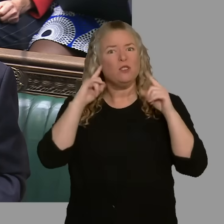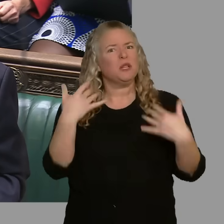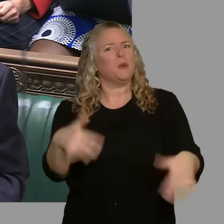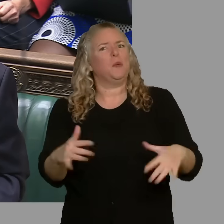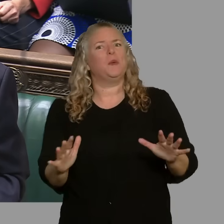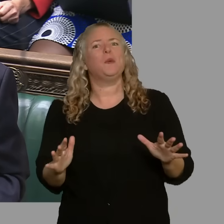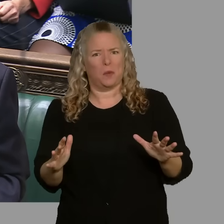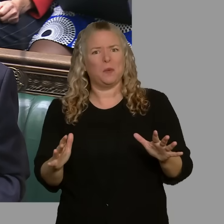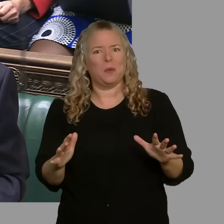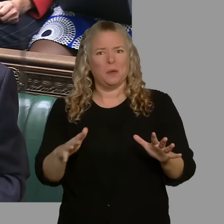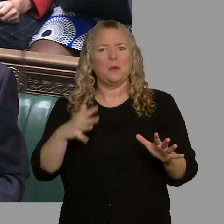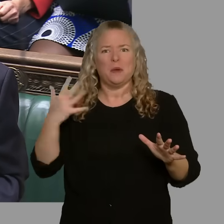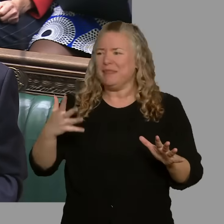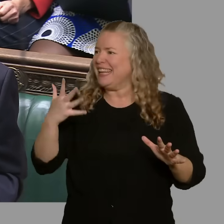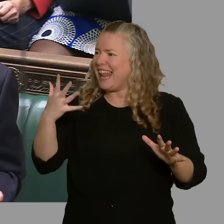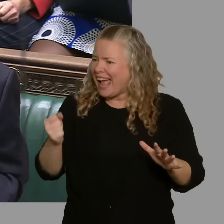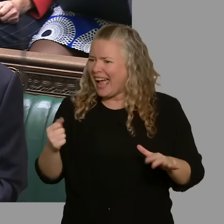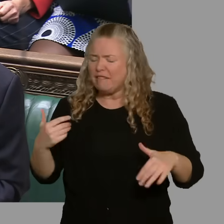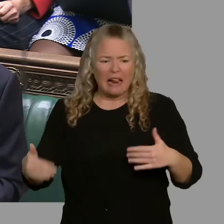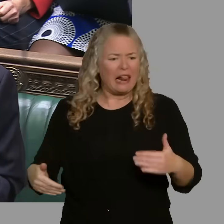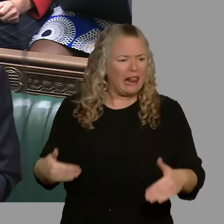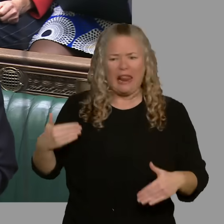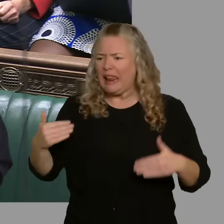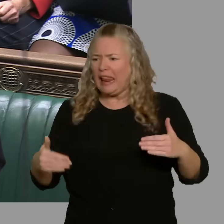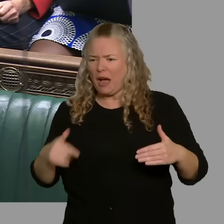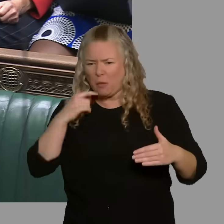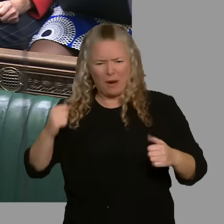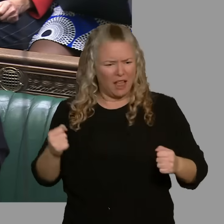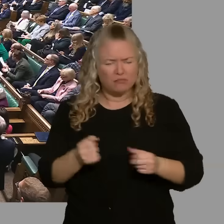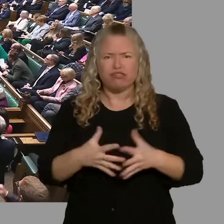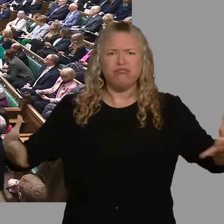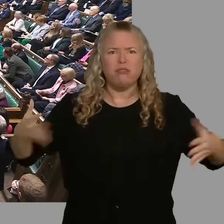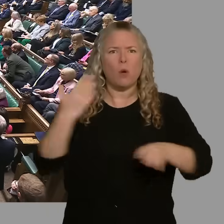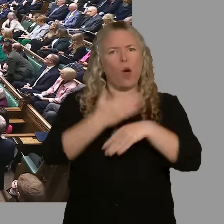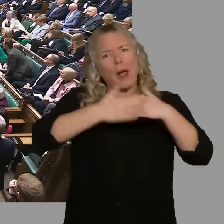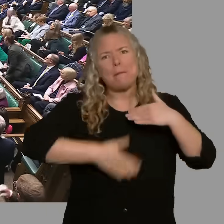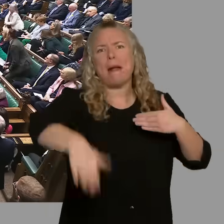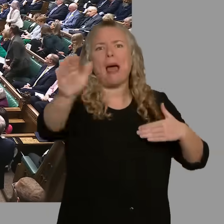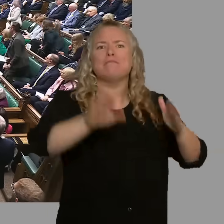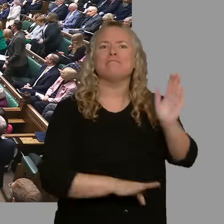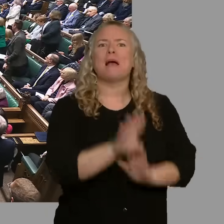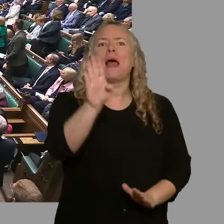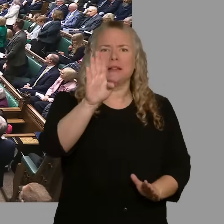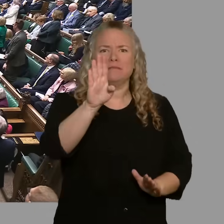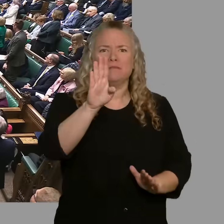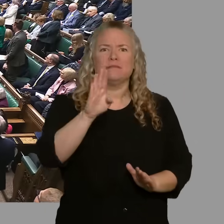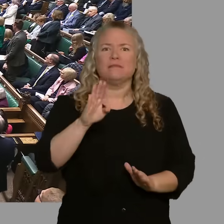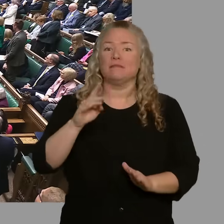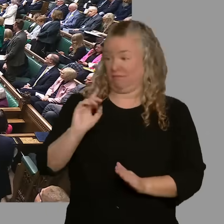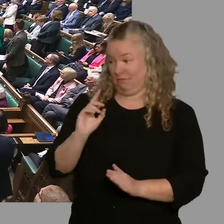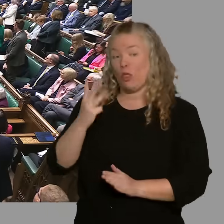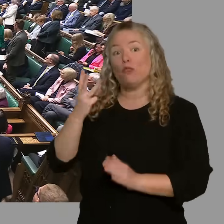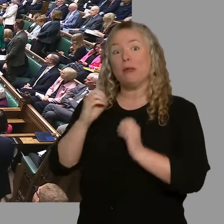guaranteed training, apprenticeship or work for all 18 to 21-year-olds. The opposition, Kemi